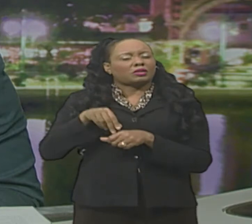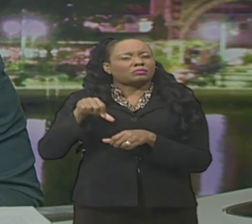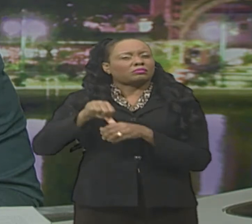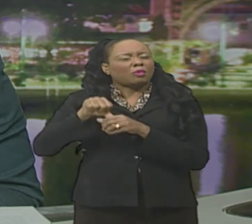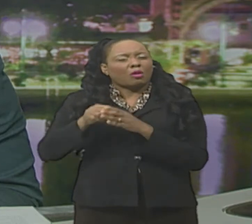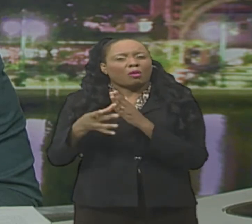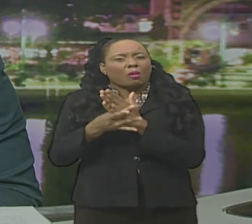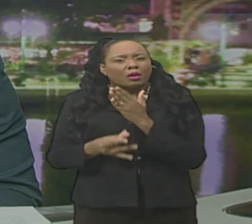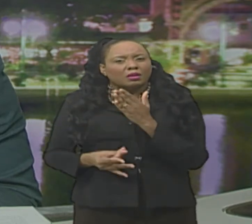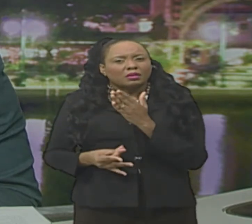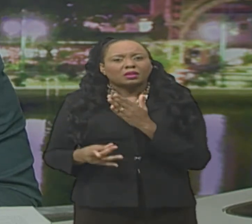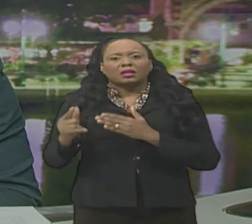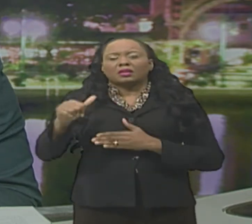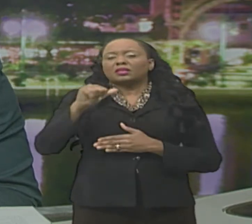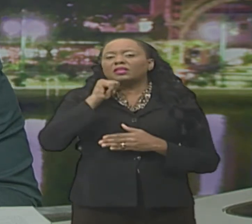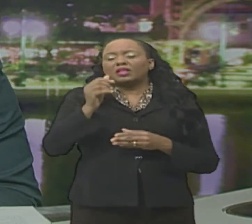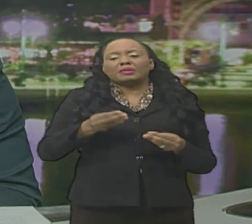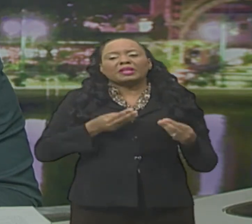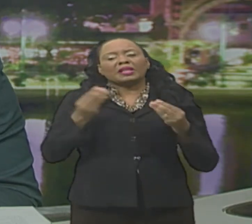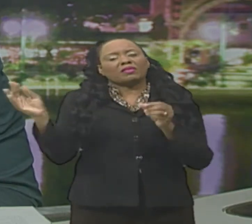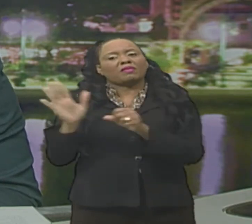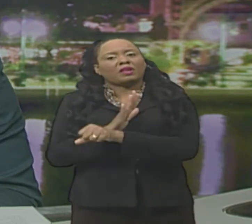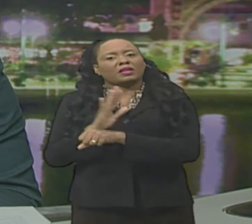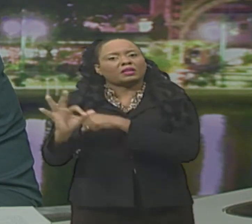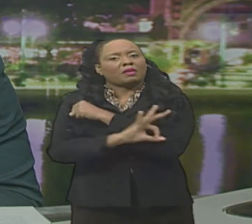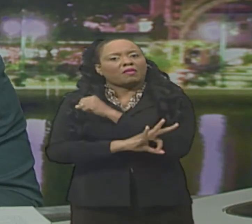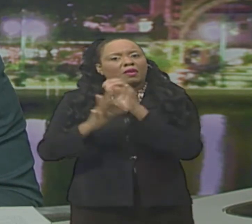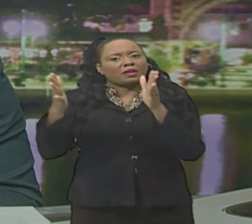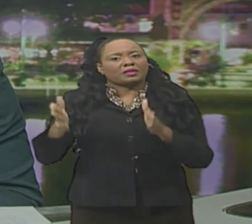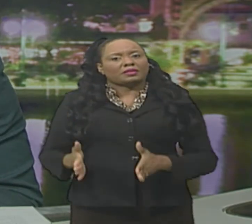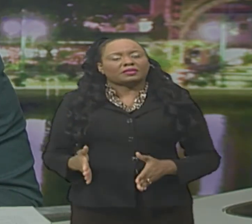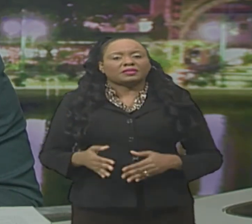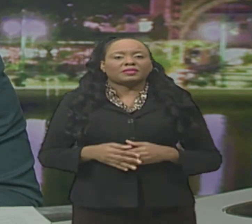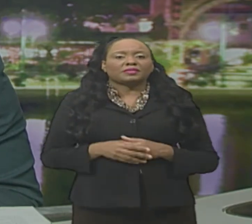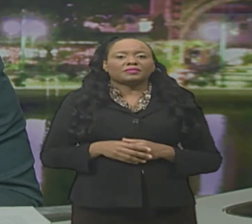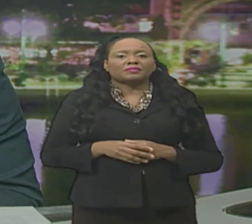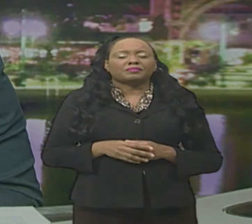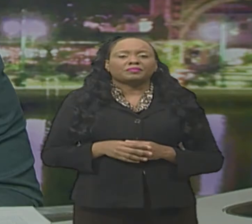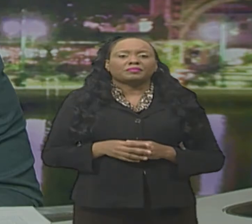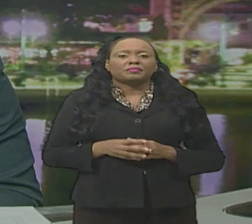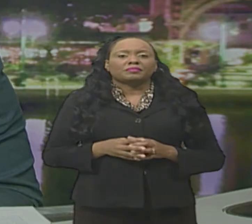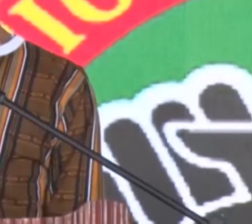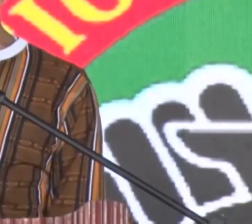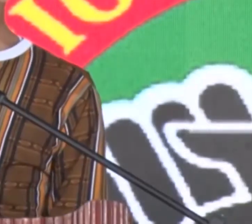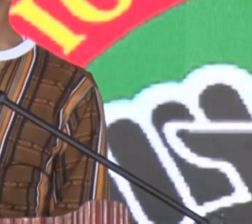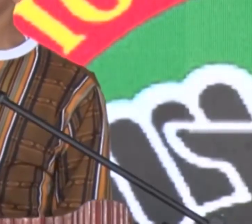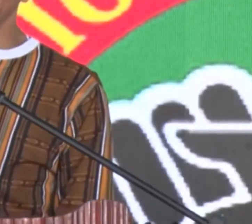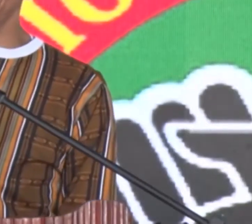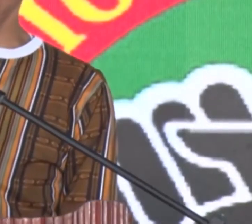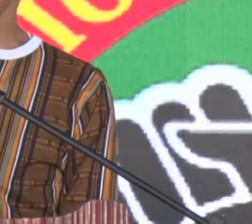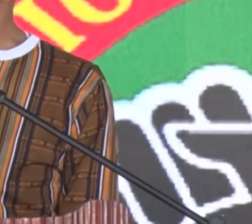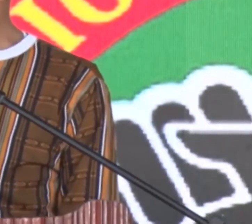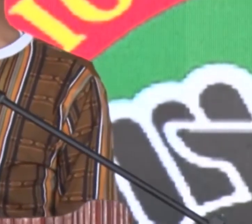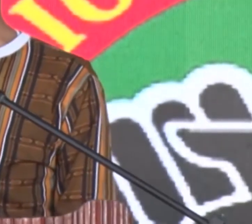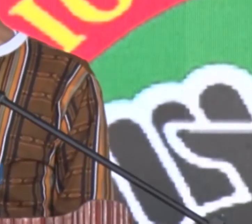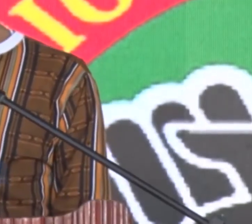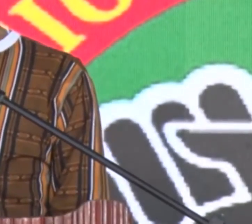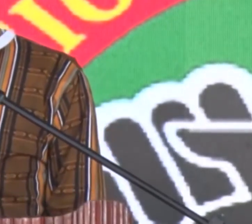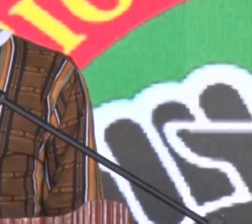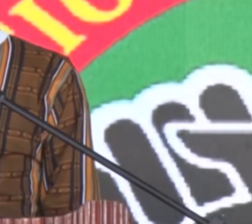should not be allowed to fall into the hands of foreigners. We must be able to produce scientifically qualified